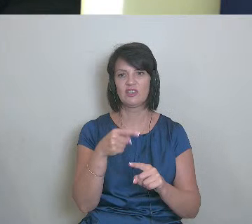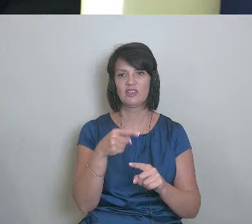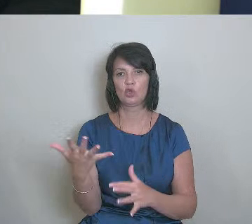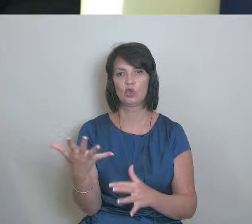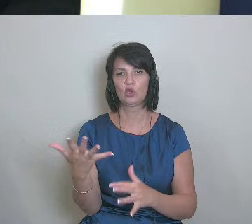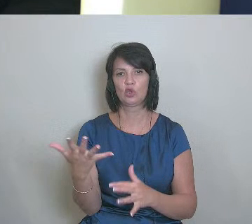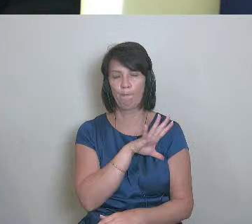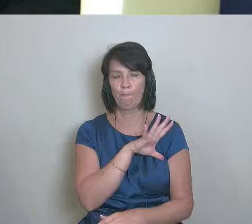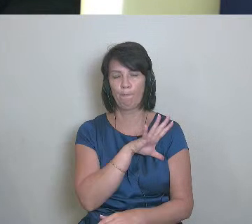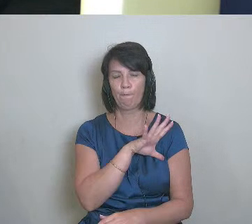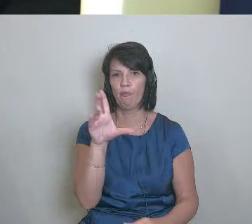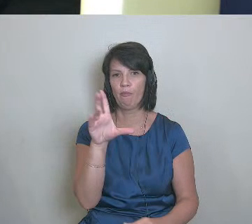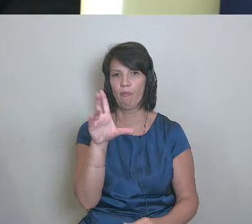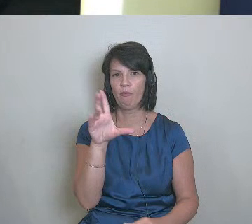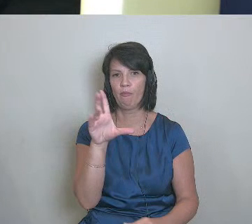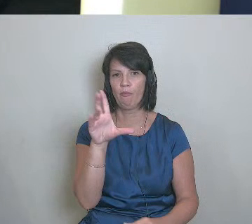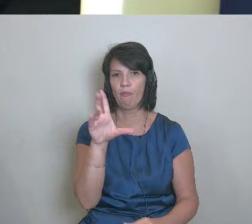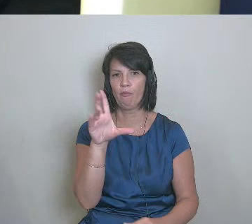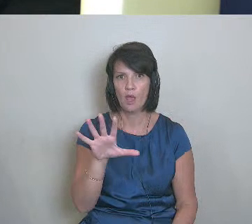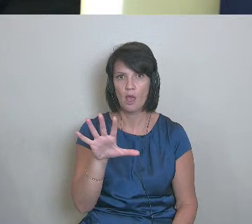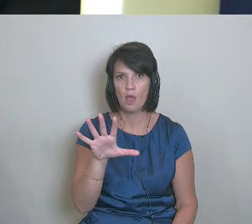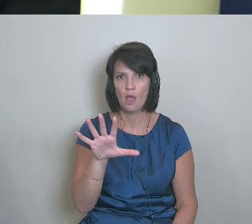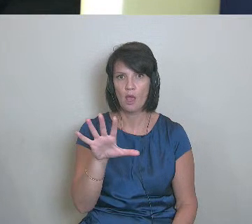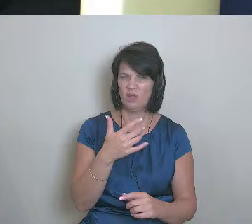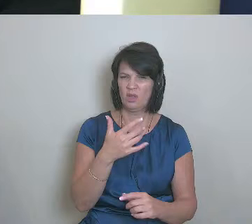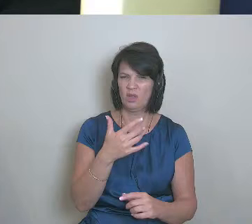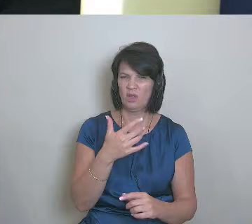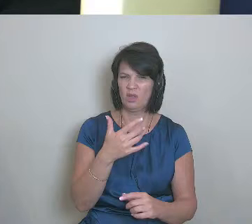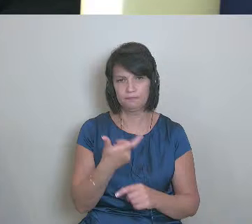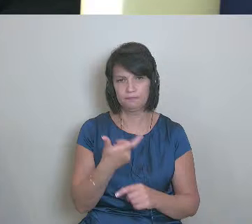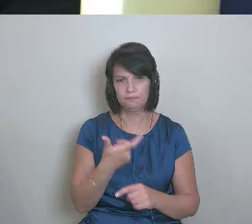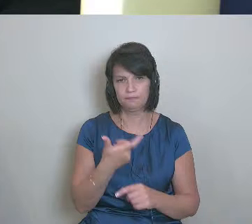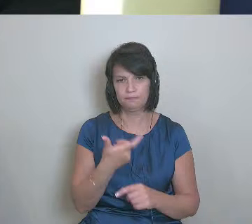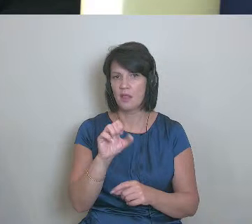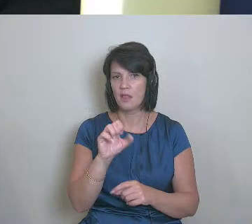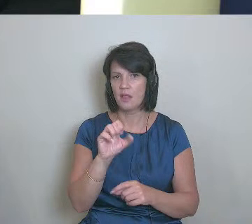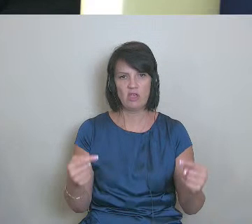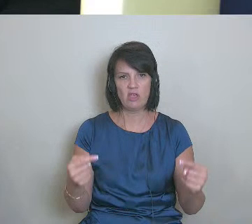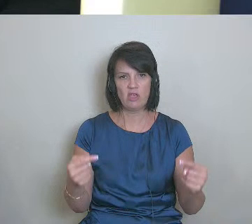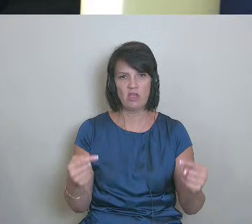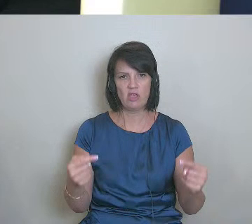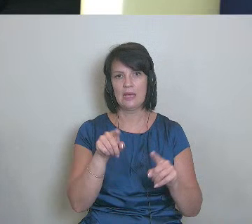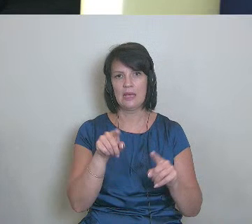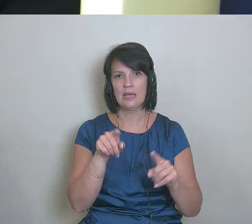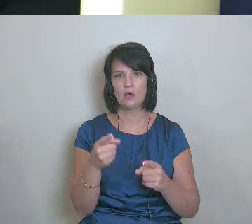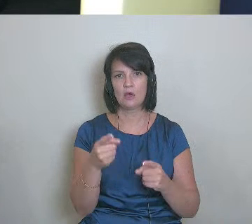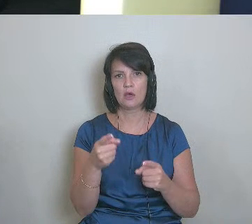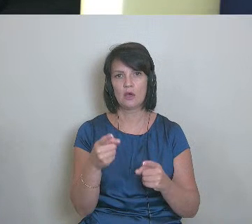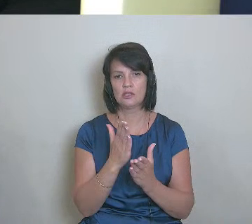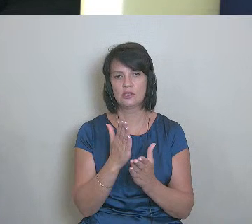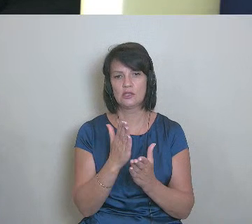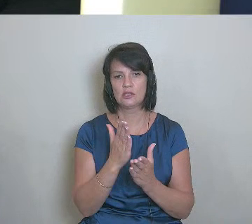Some people would believe that, well, let's say lockdown in March is believed to be excessive by